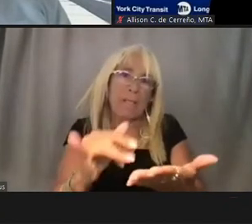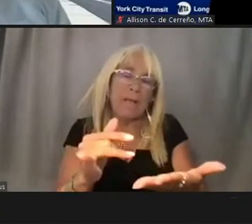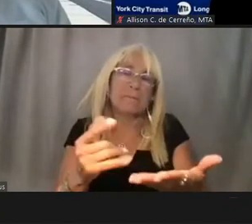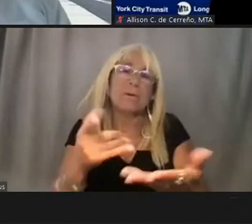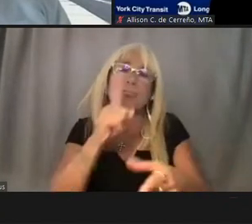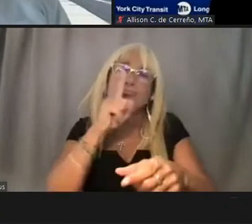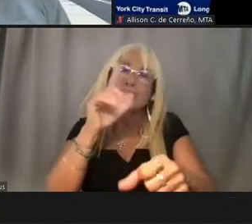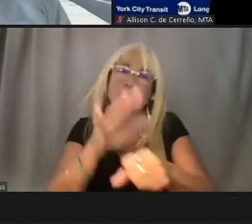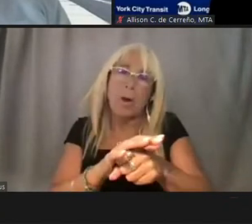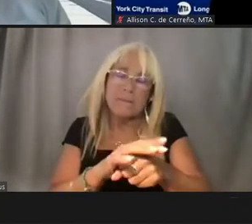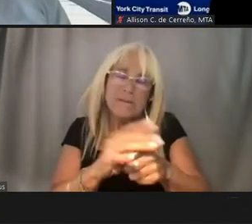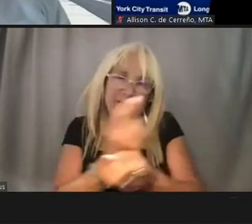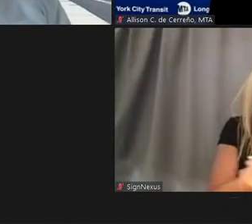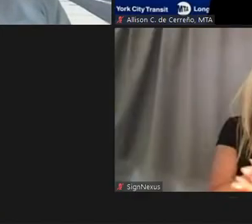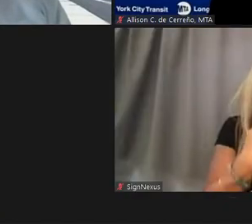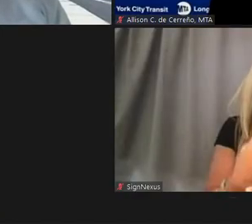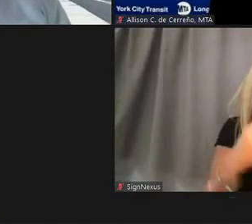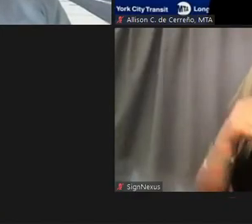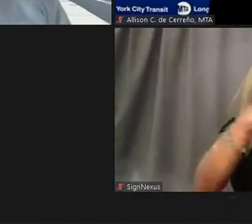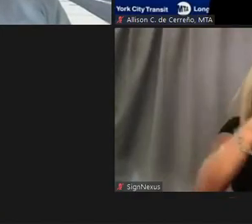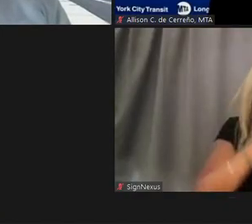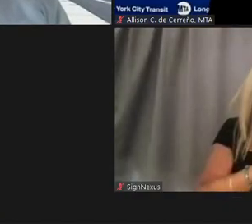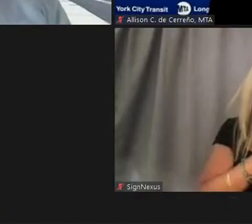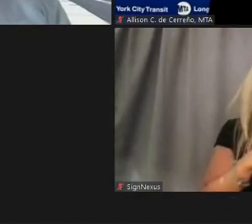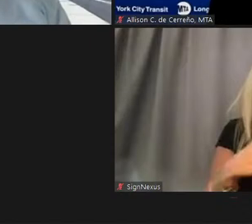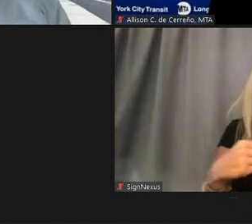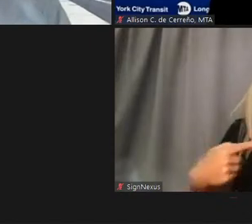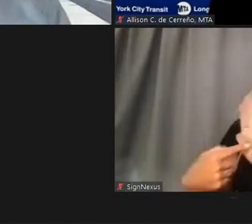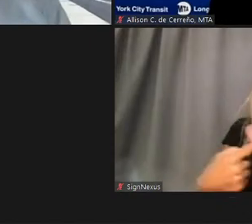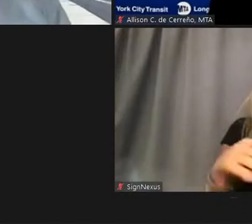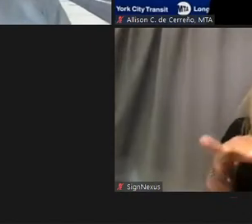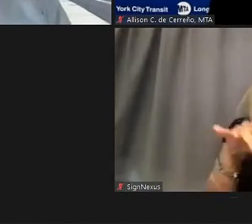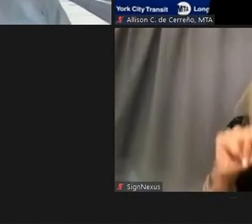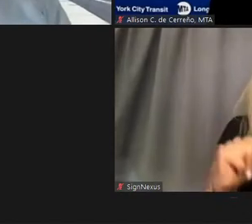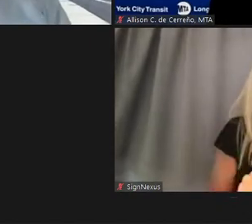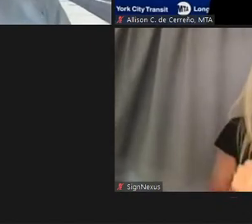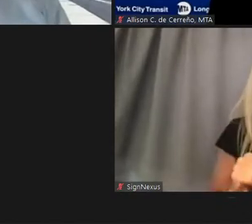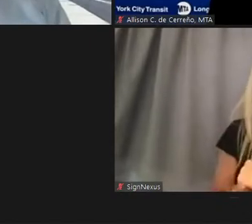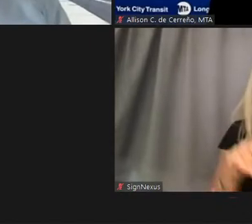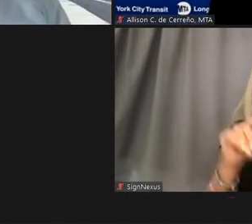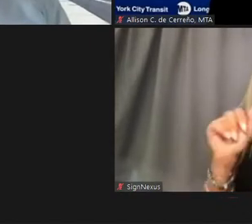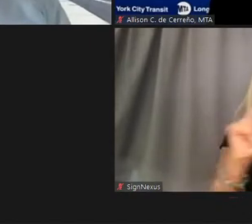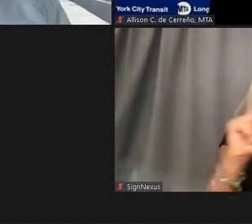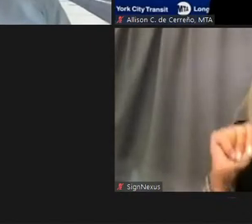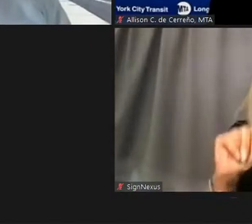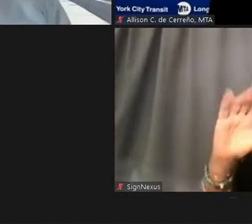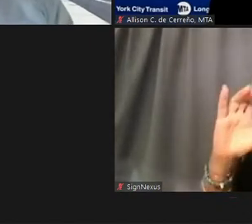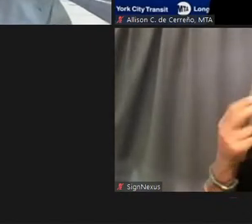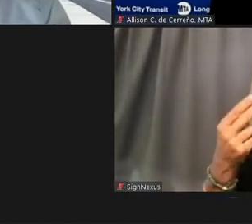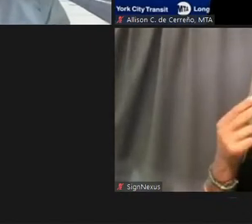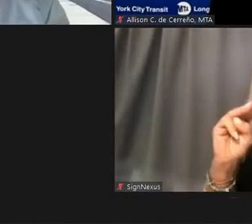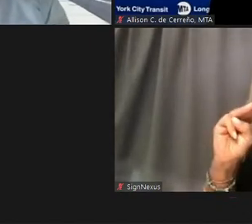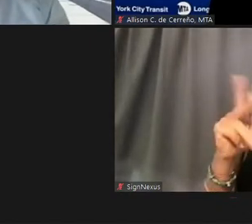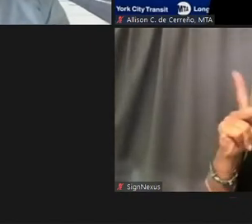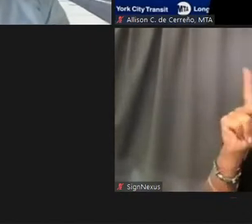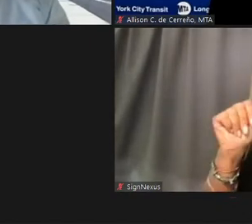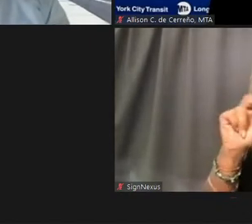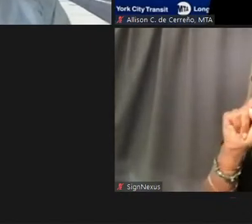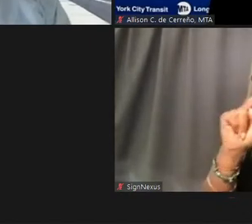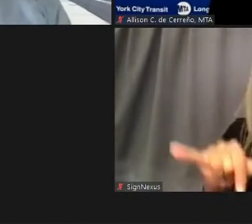thank you our next speaker is Anna Champion followed by Susan Albrecht